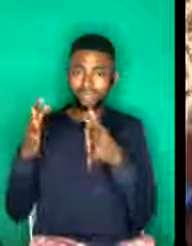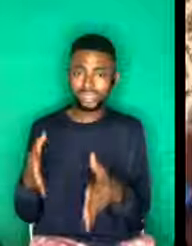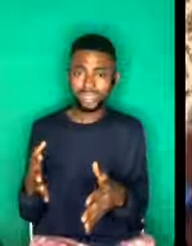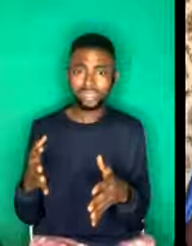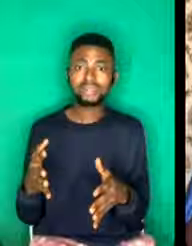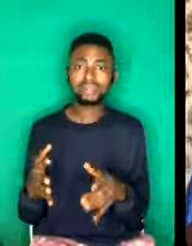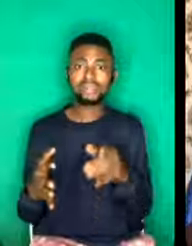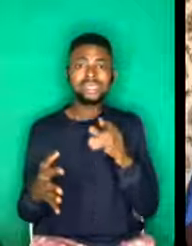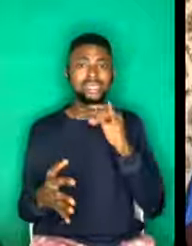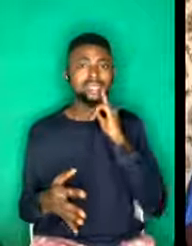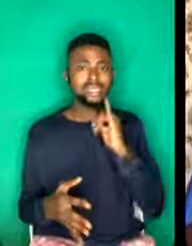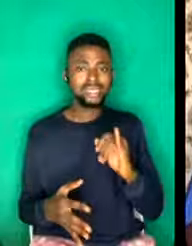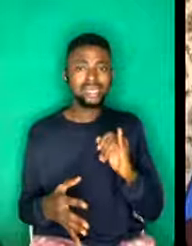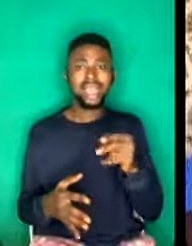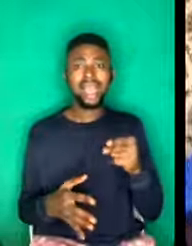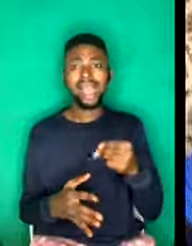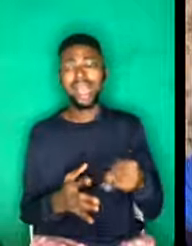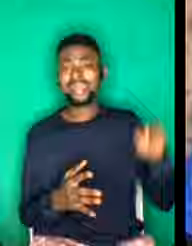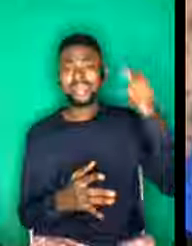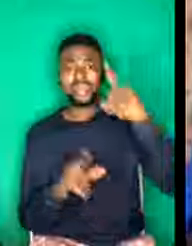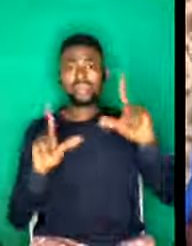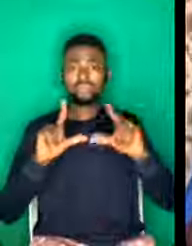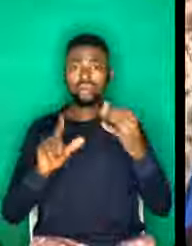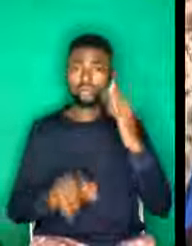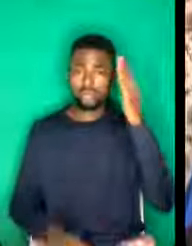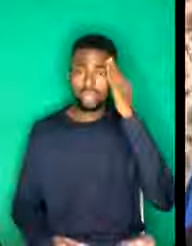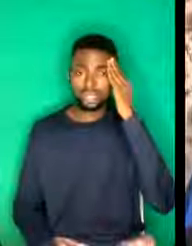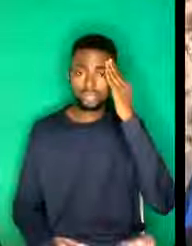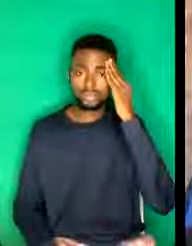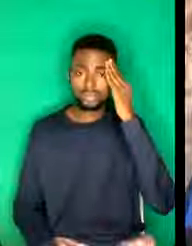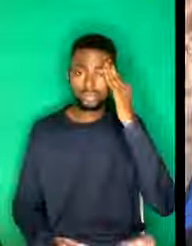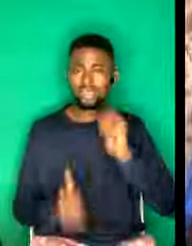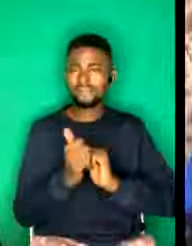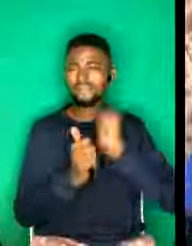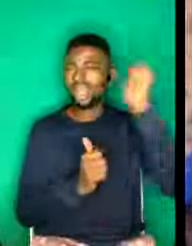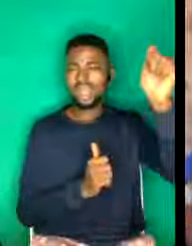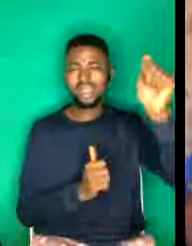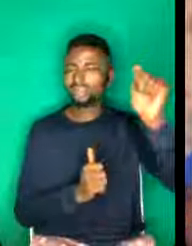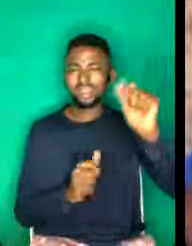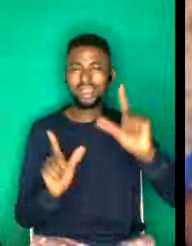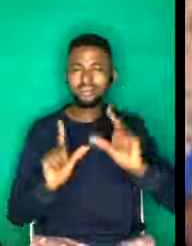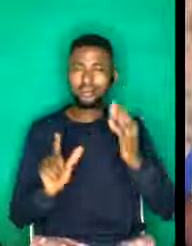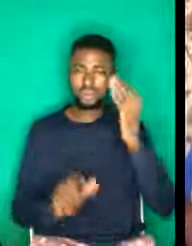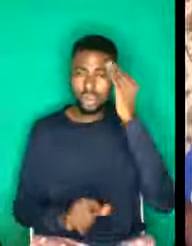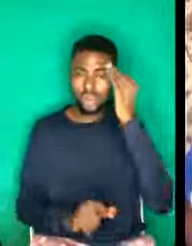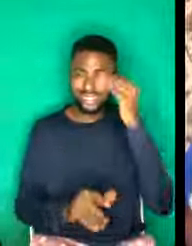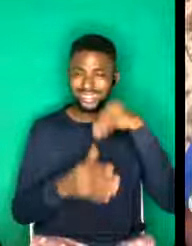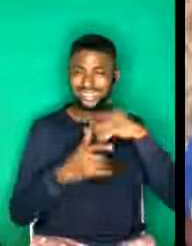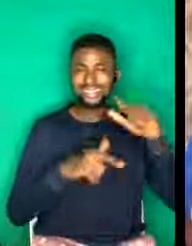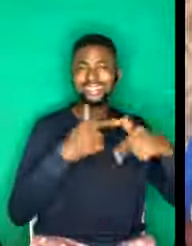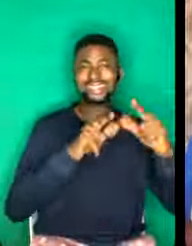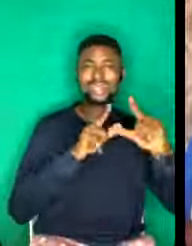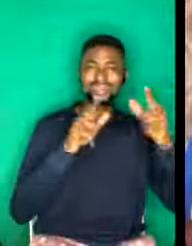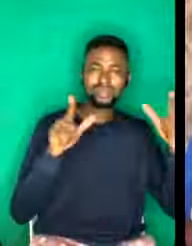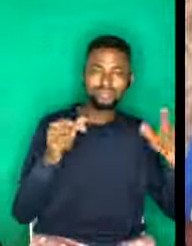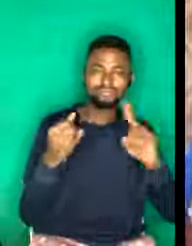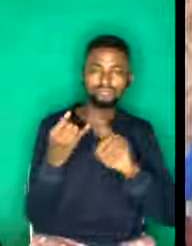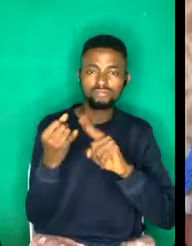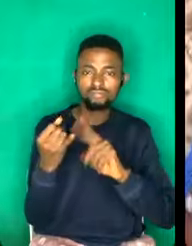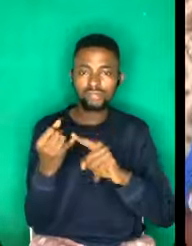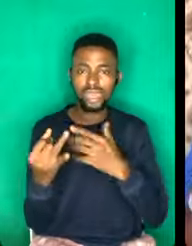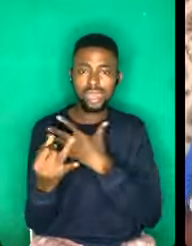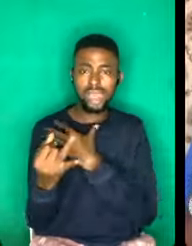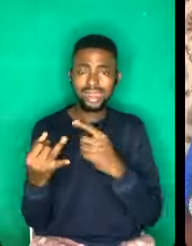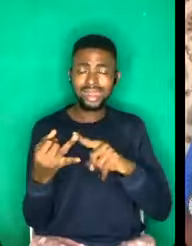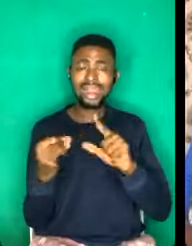is a higher level of knowledge, a far higher level of knowledge in sign language as a language,